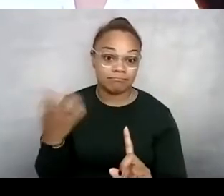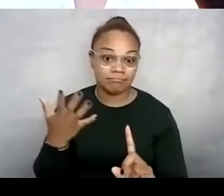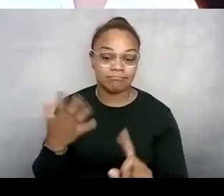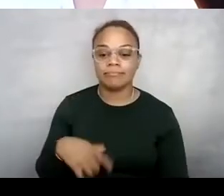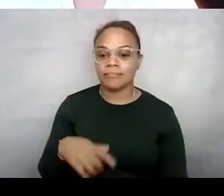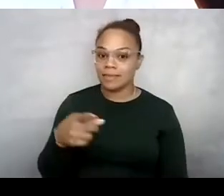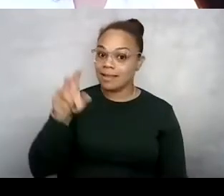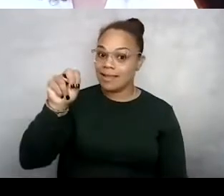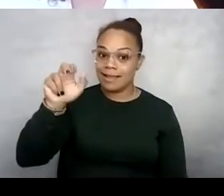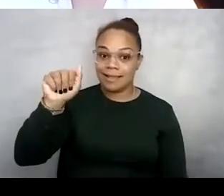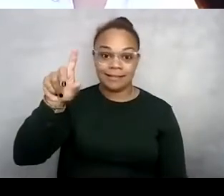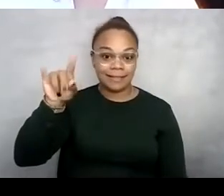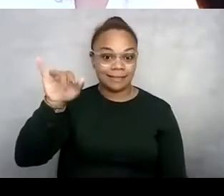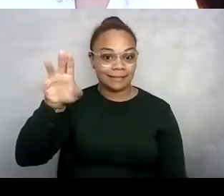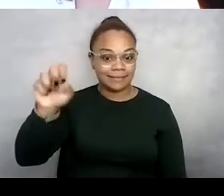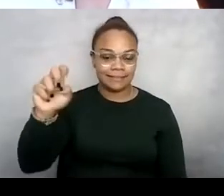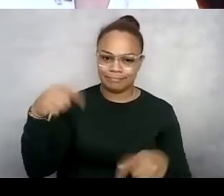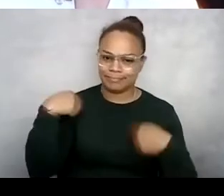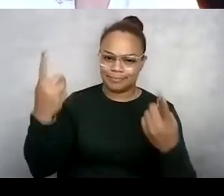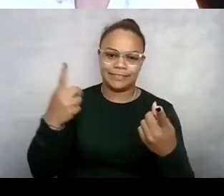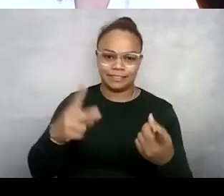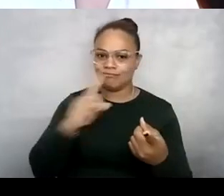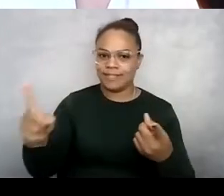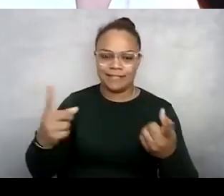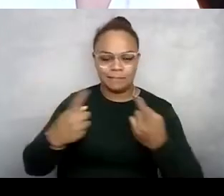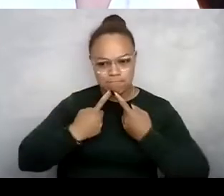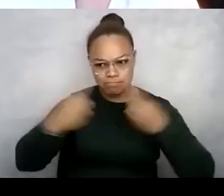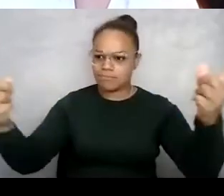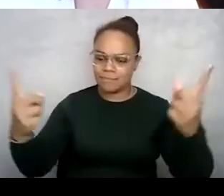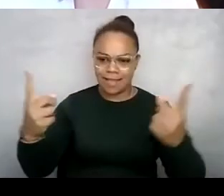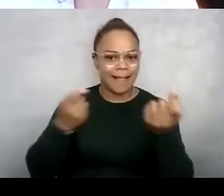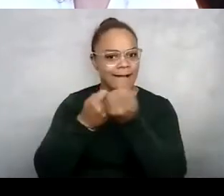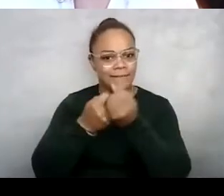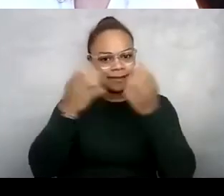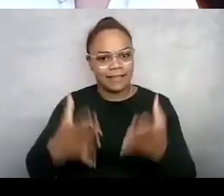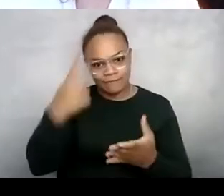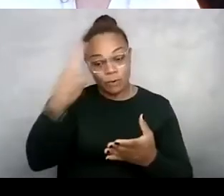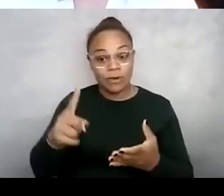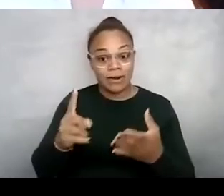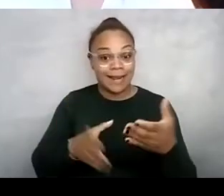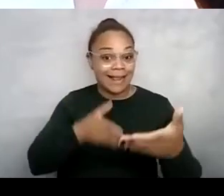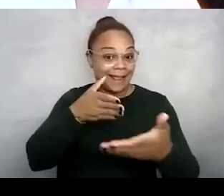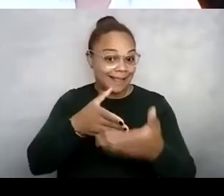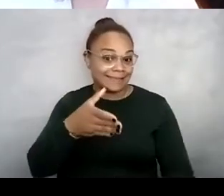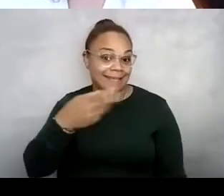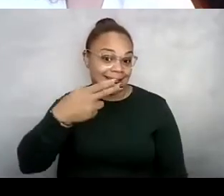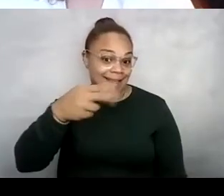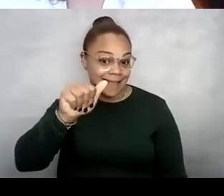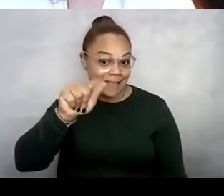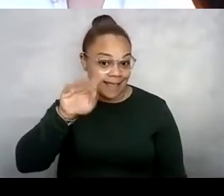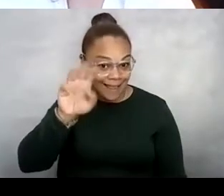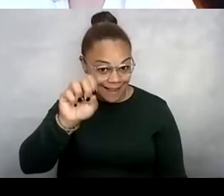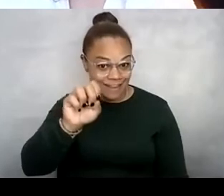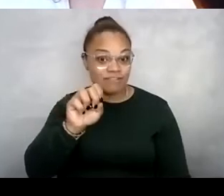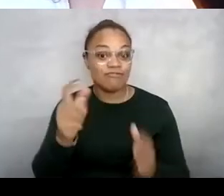an outspoken advocate for anti-hate crimes and anti-bullying legislation. I like to say